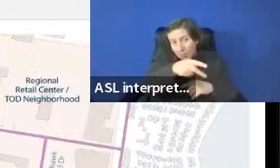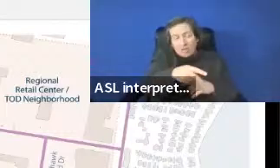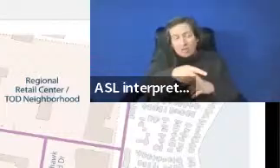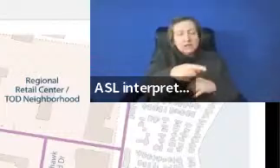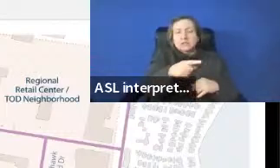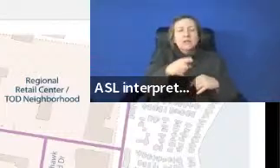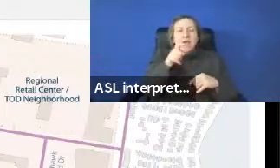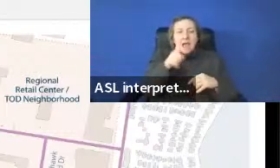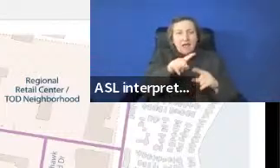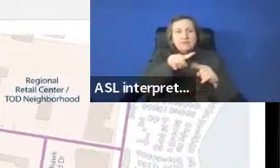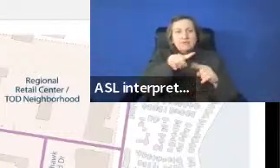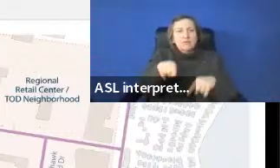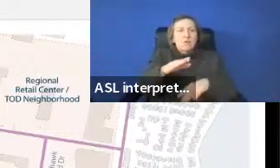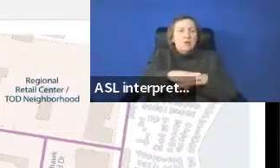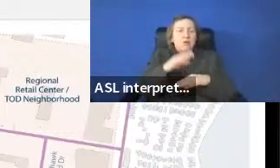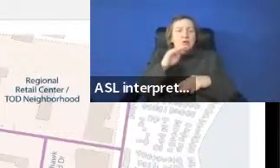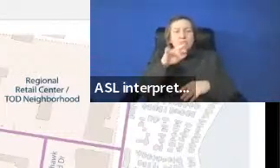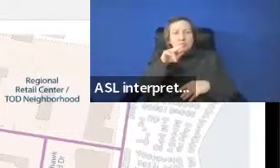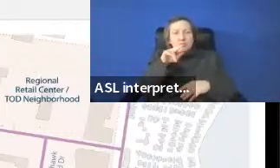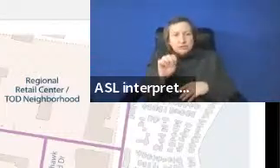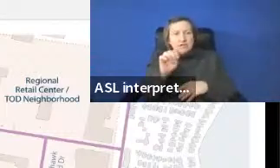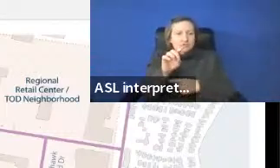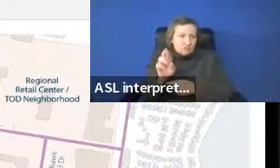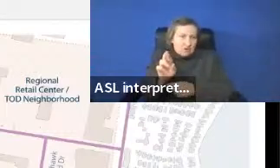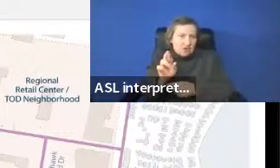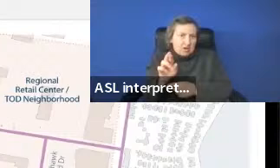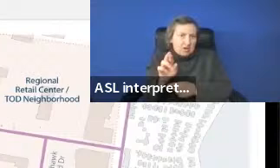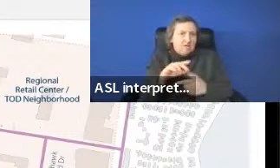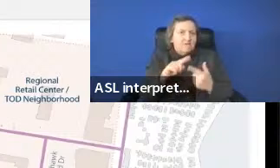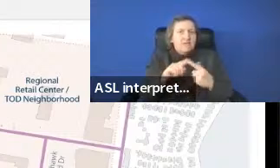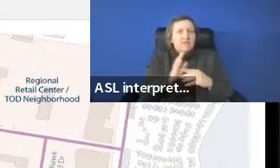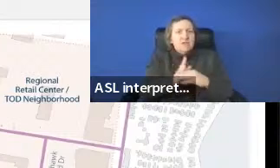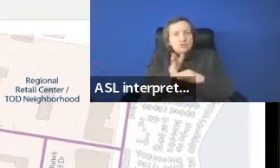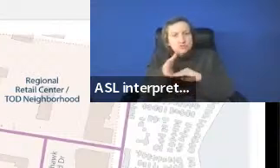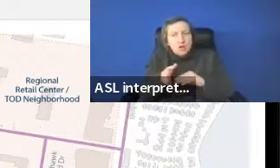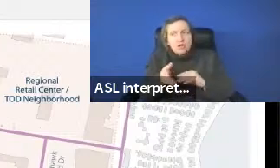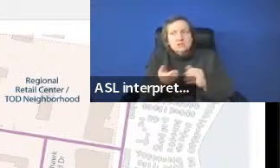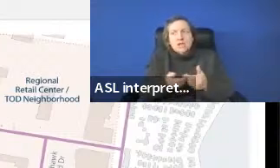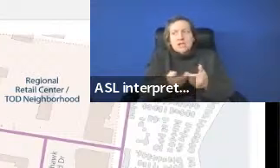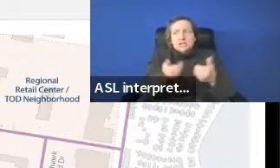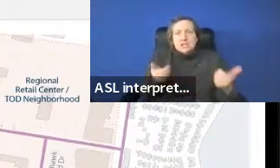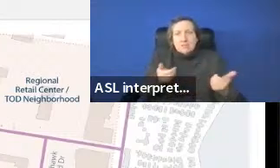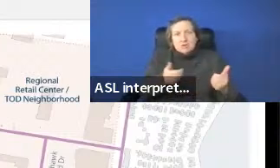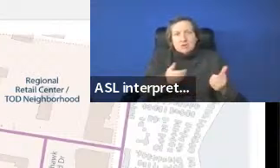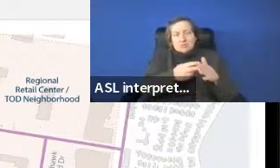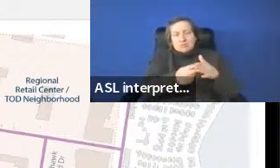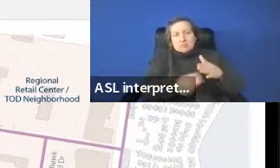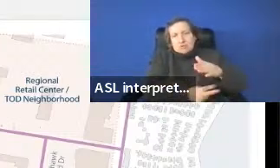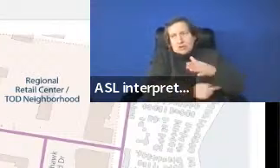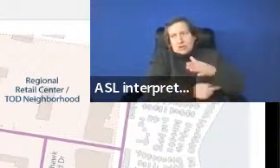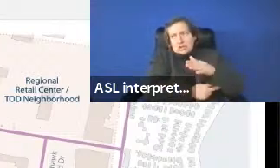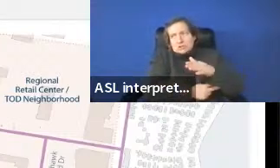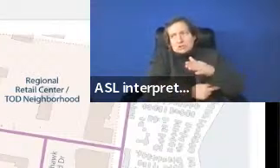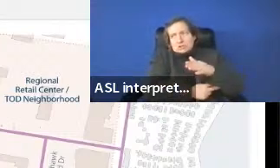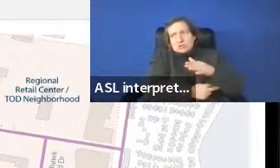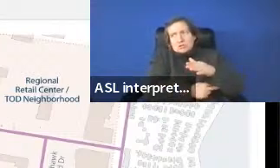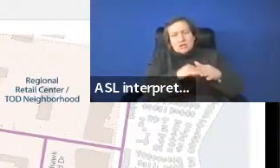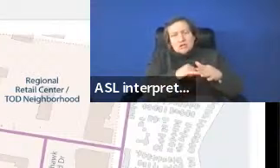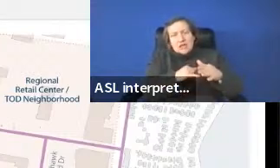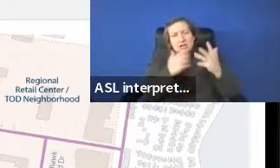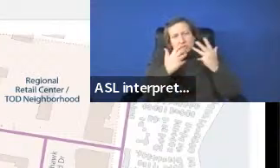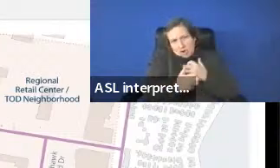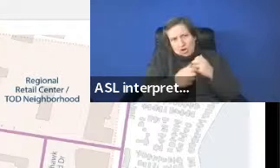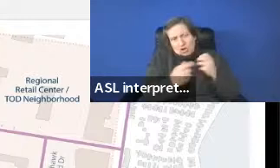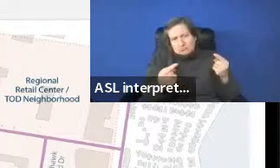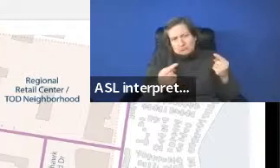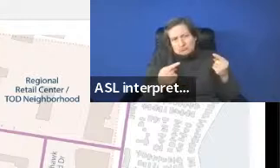use Marine Drive and then cross over the arterial bridge, which is where the double-headed arrow is on the drawing you see on the